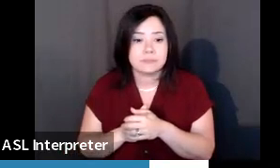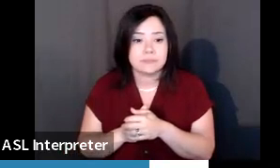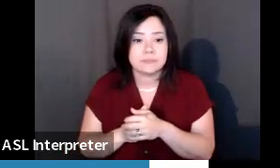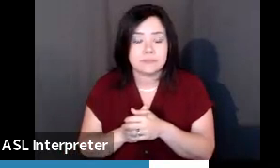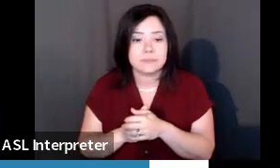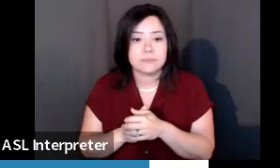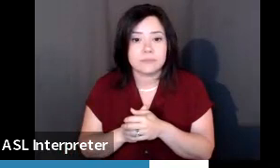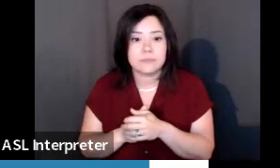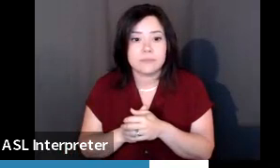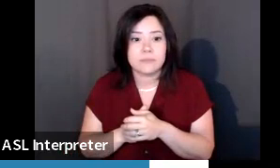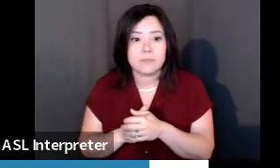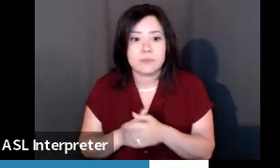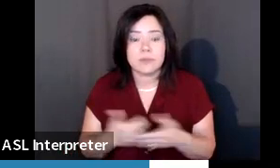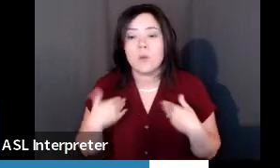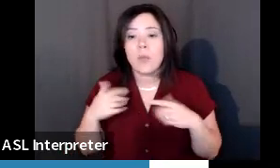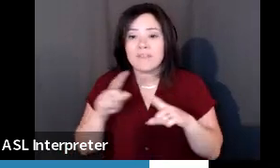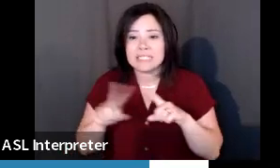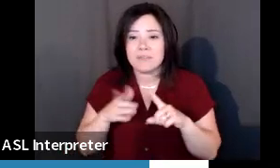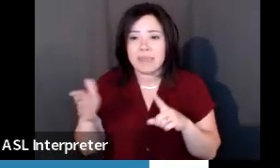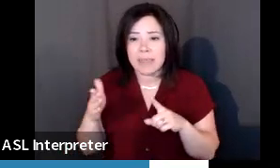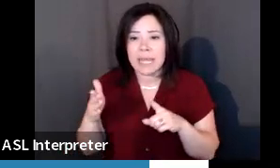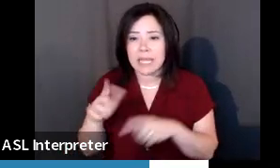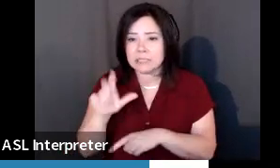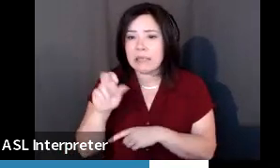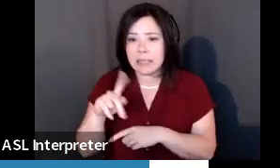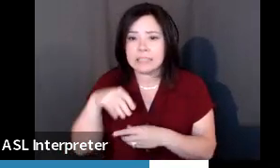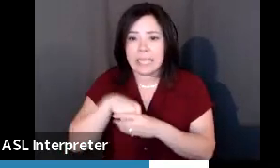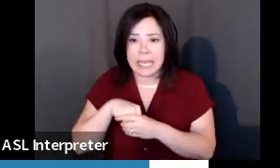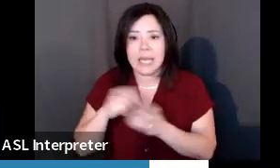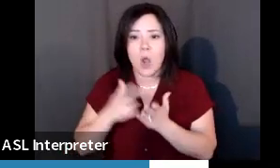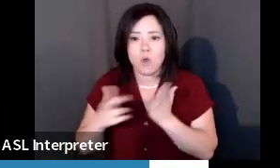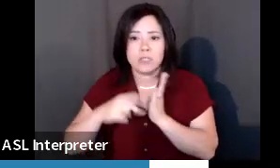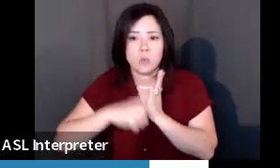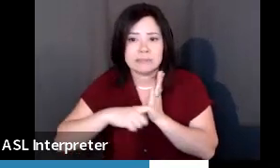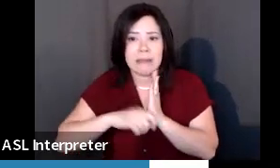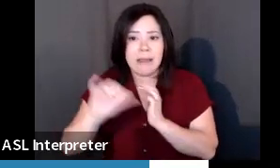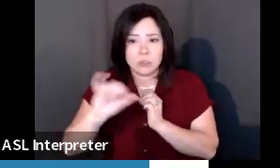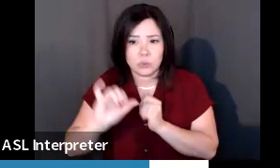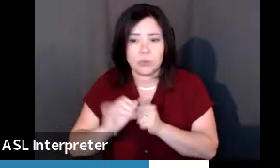There are some other things linked in our resource guide too.